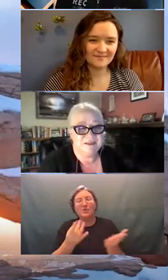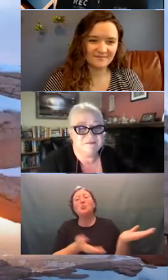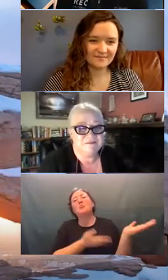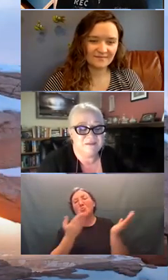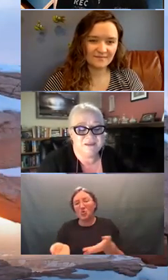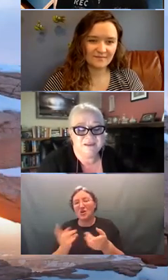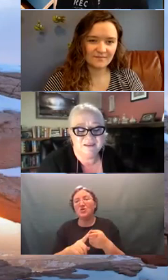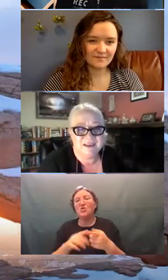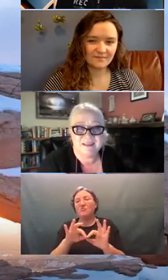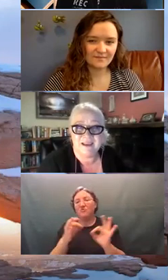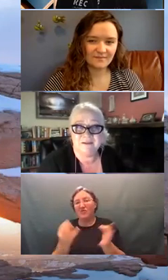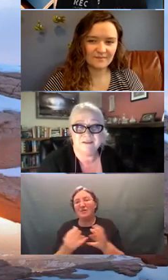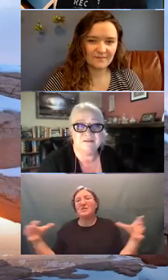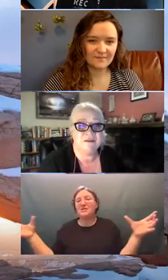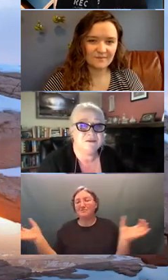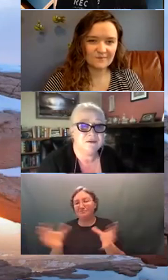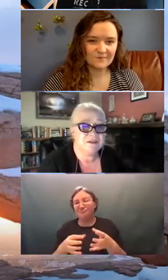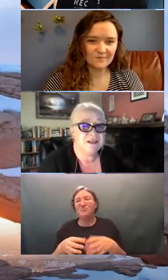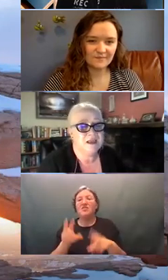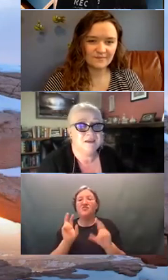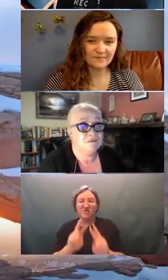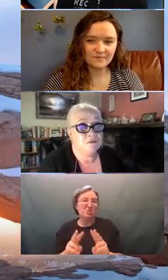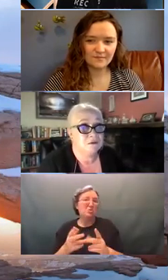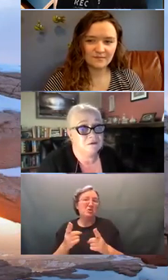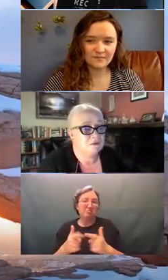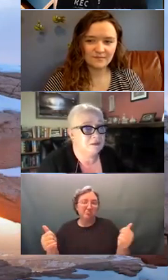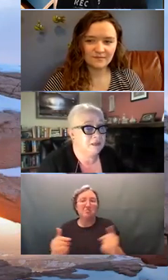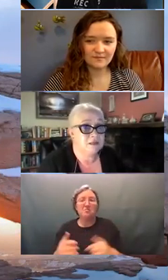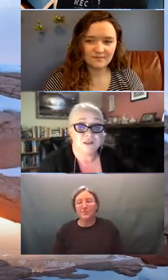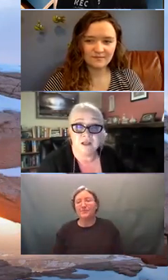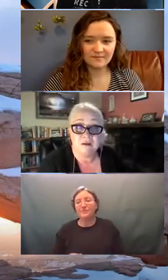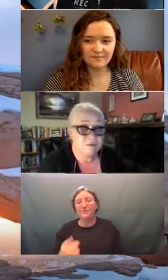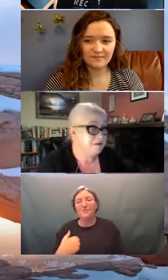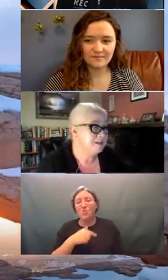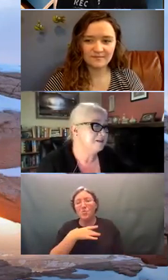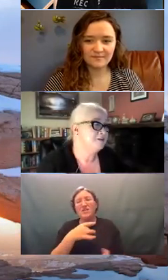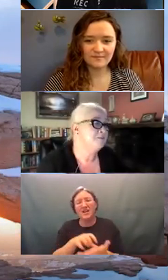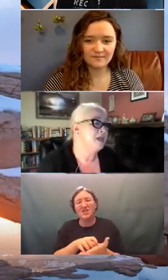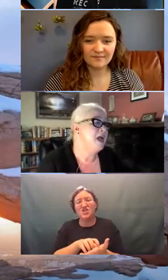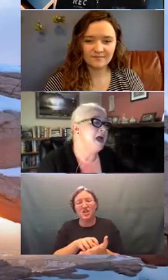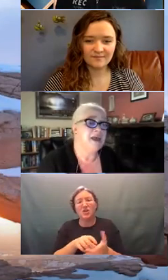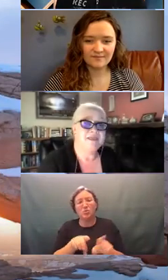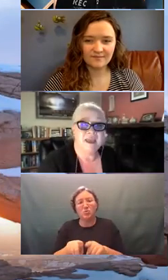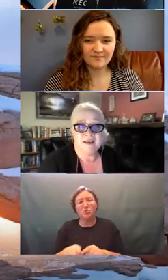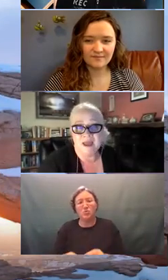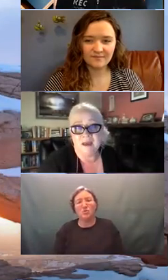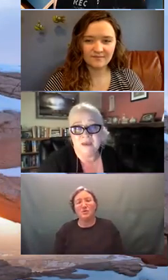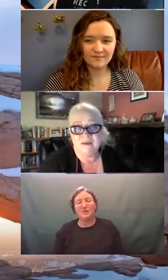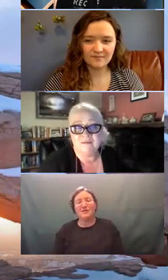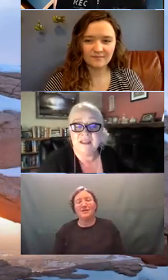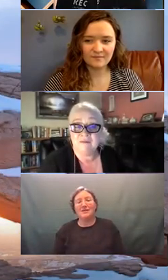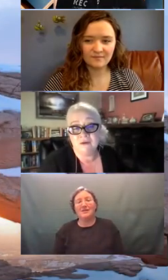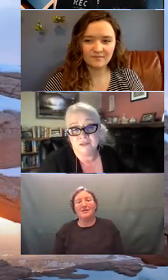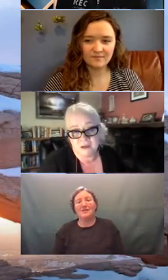to, family get-togethers and funerals. We're really into Jello around here. And then we